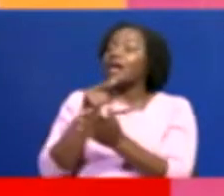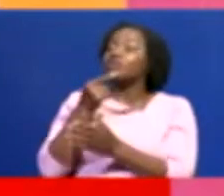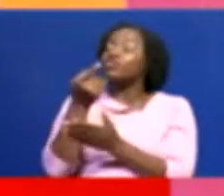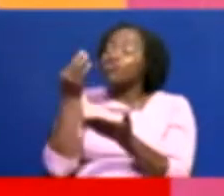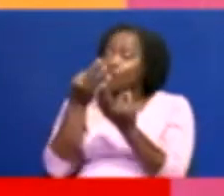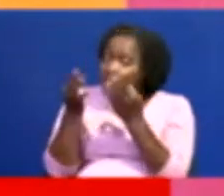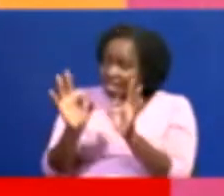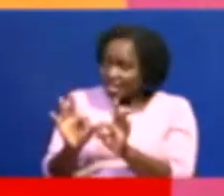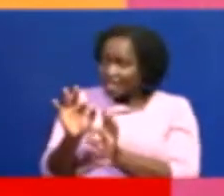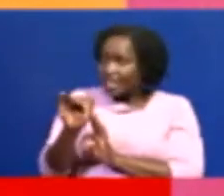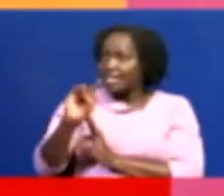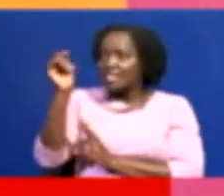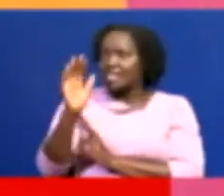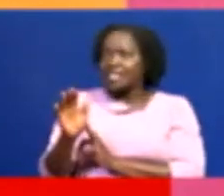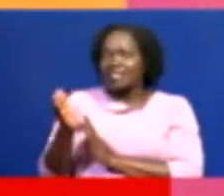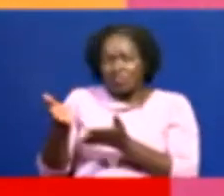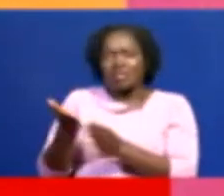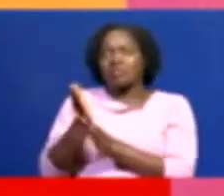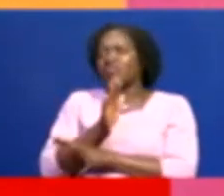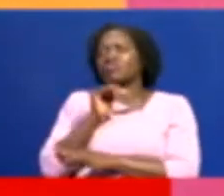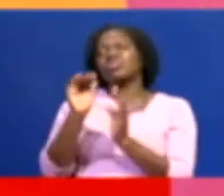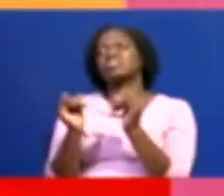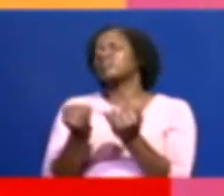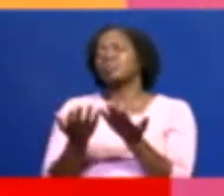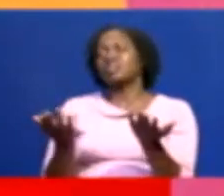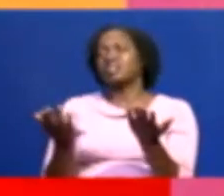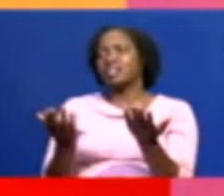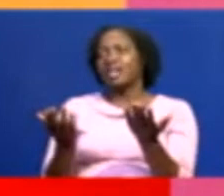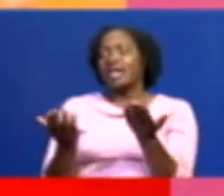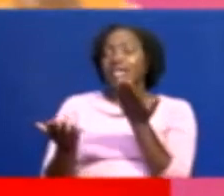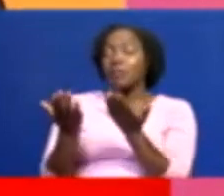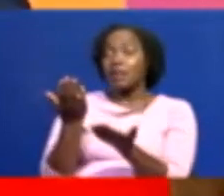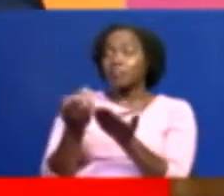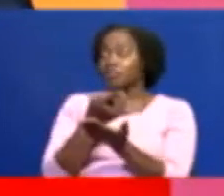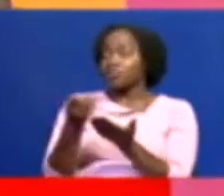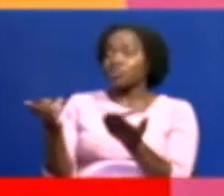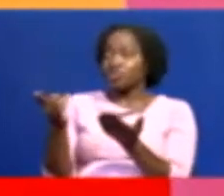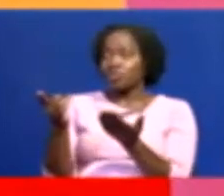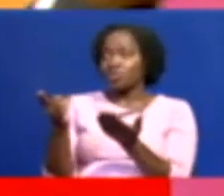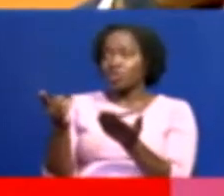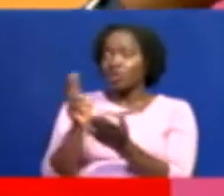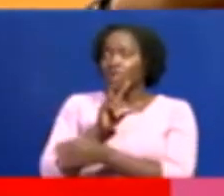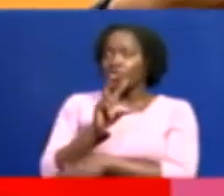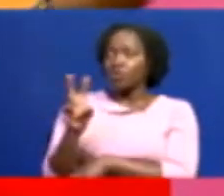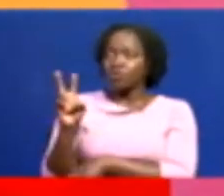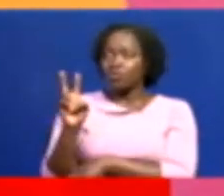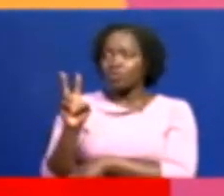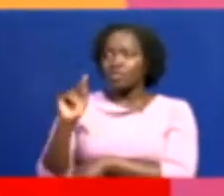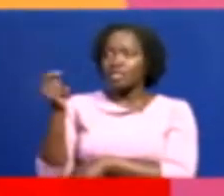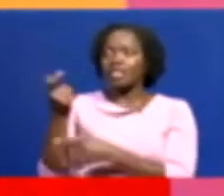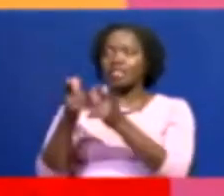for a fact, Kenyans have been here before. It's not a new thing. And perhaps those of us who saw the